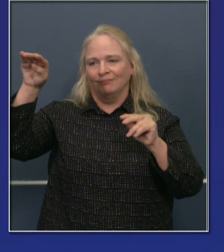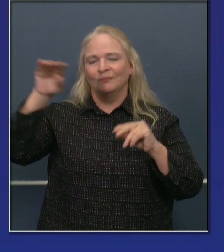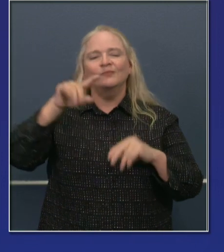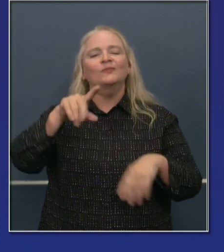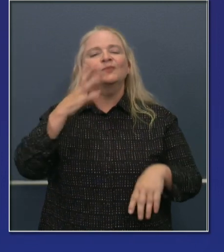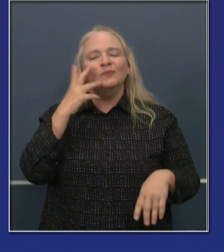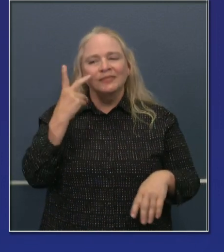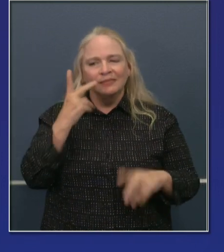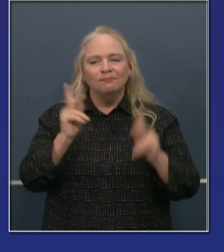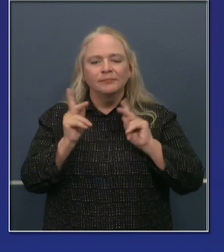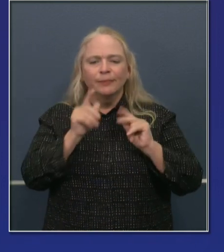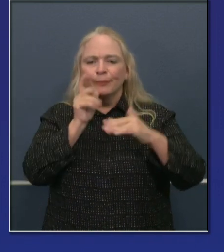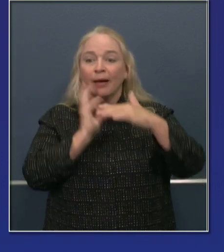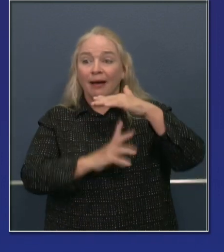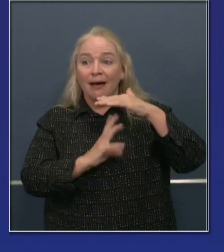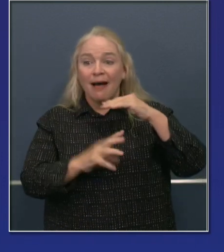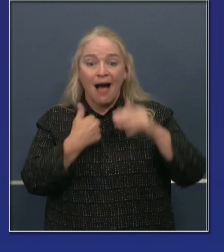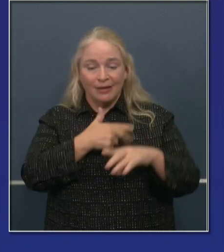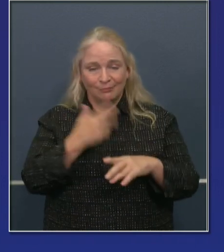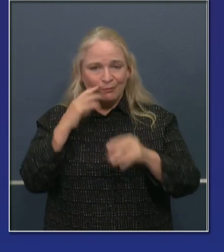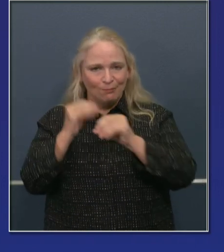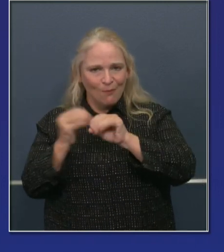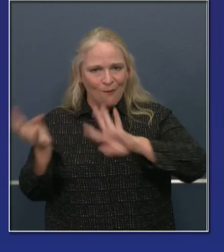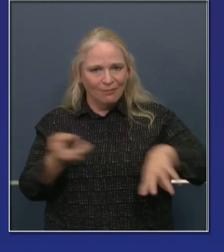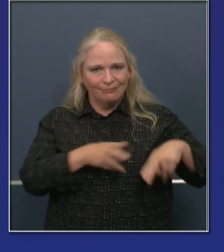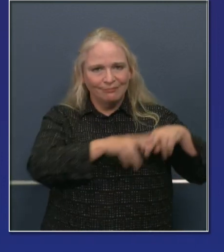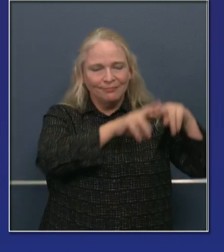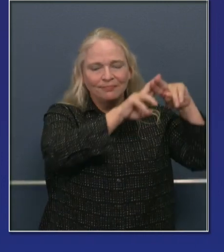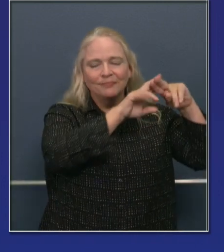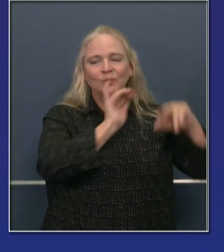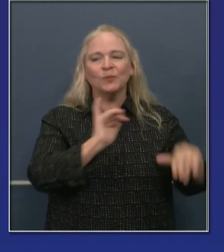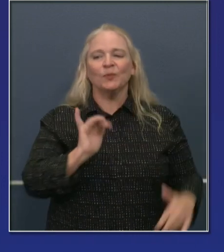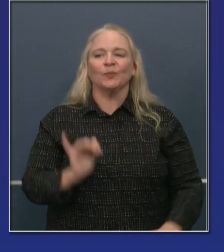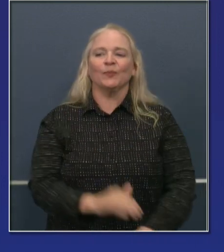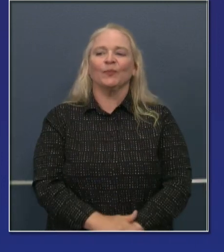You're seeing hospitalization numbers increase 28%